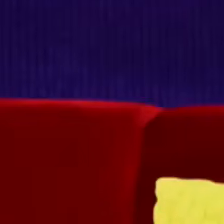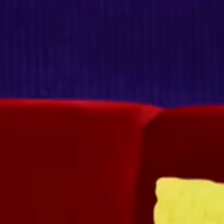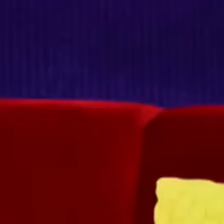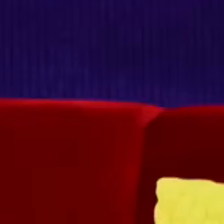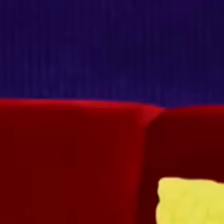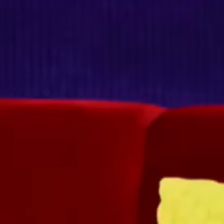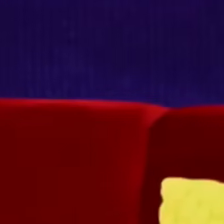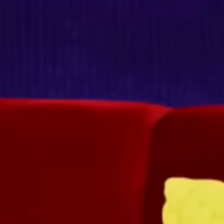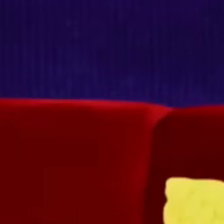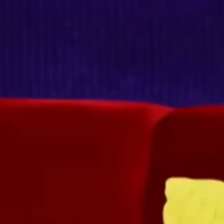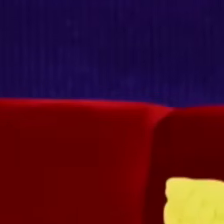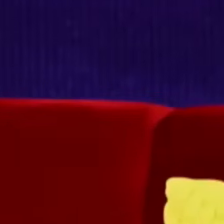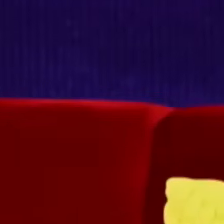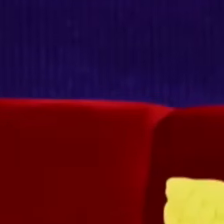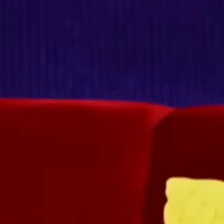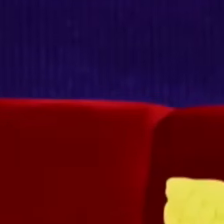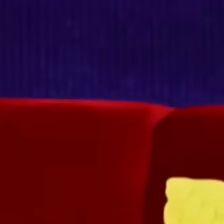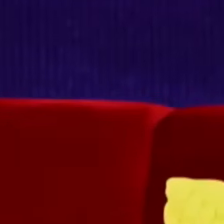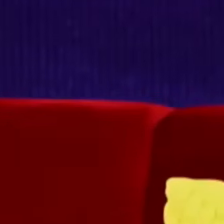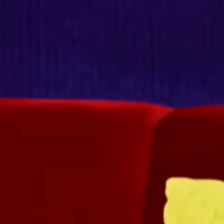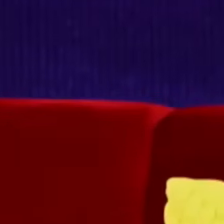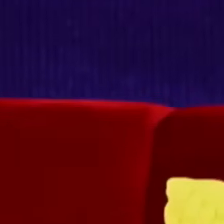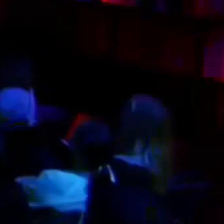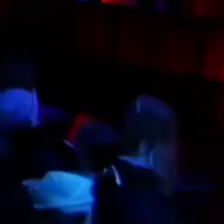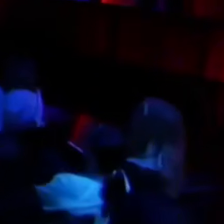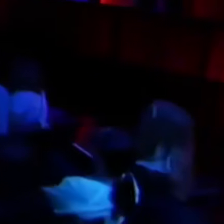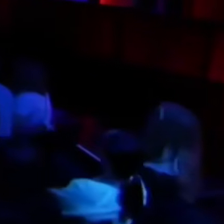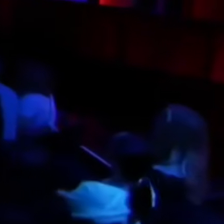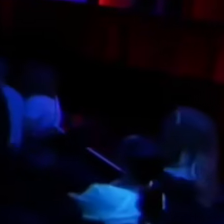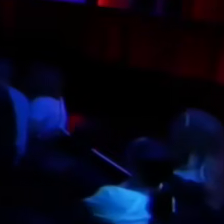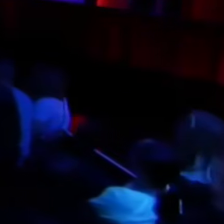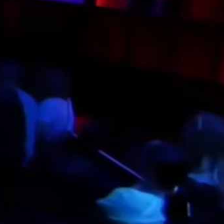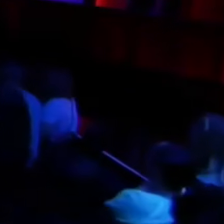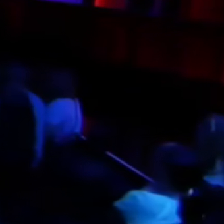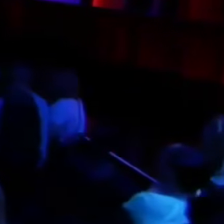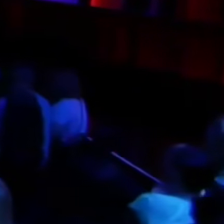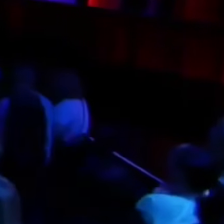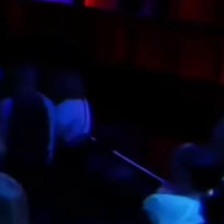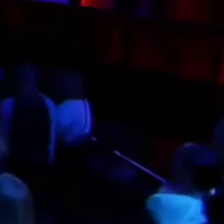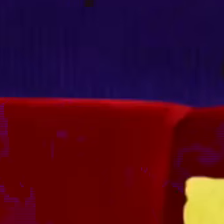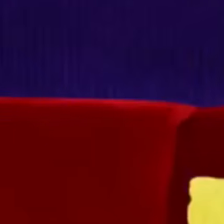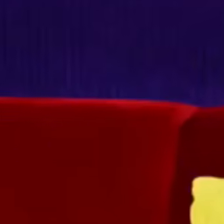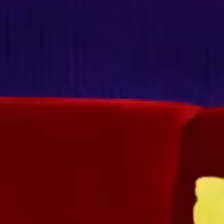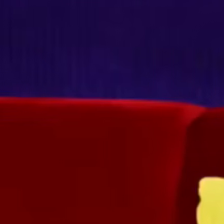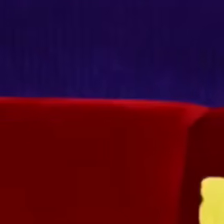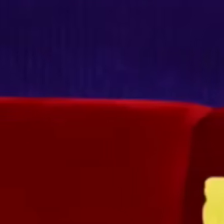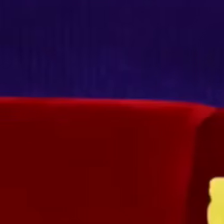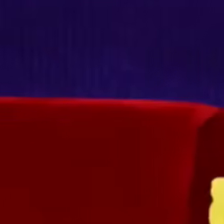People find their talent late in life and others find it right away. Folks, this guy's only 4 years old.